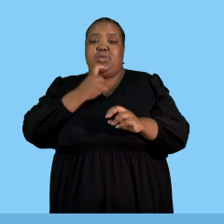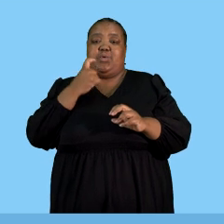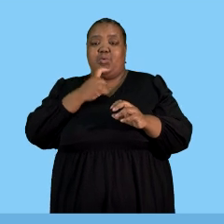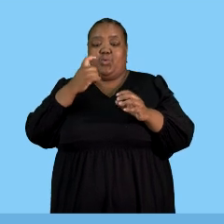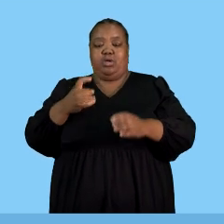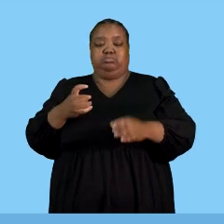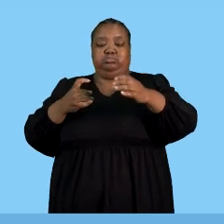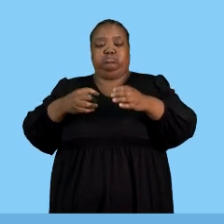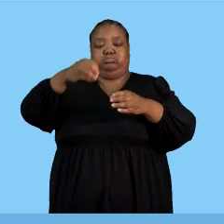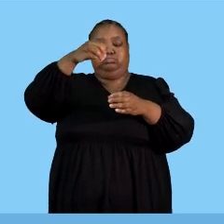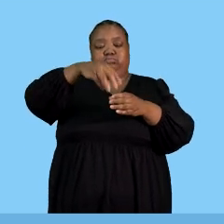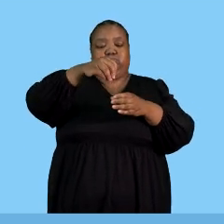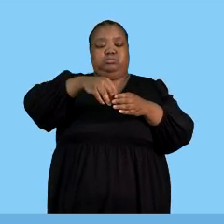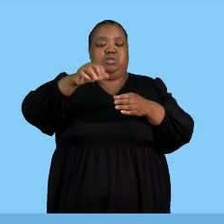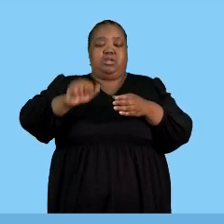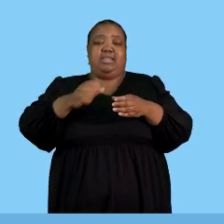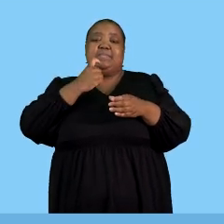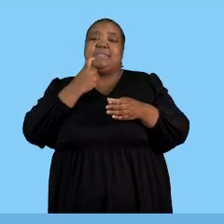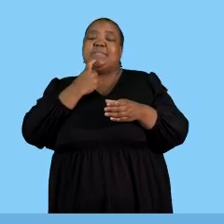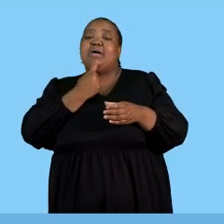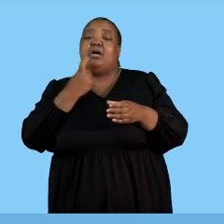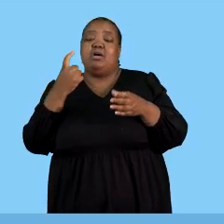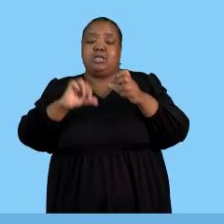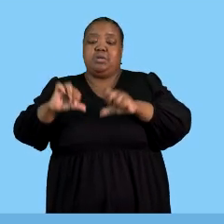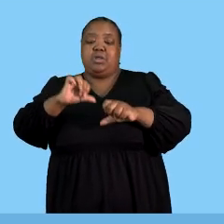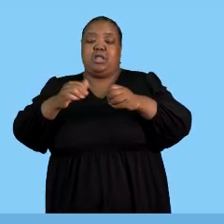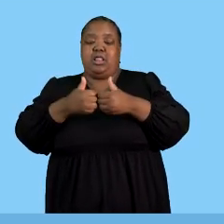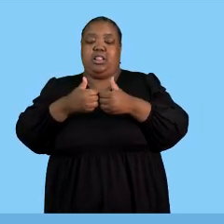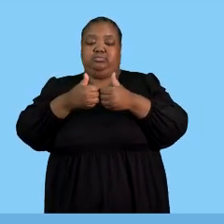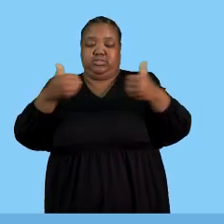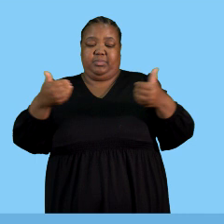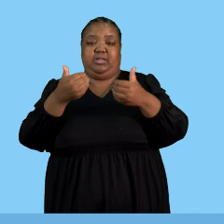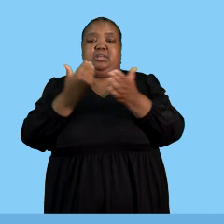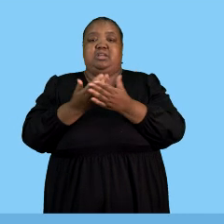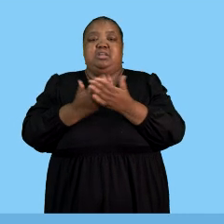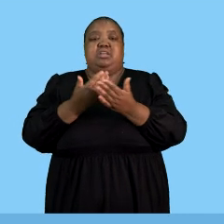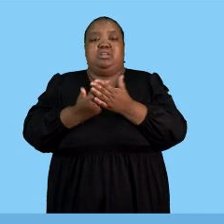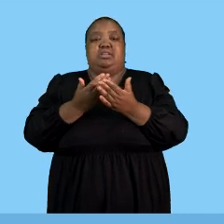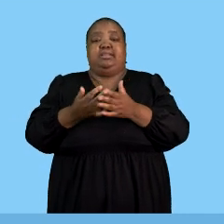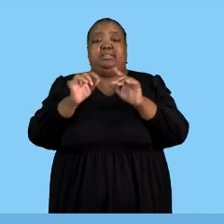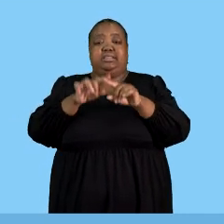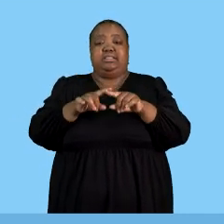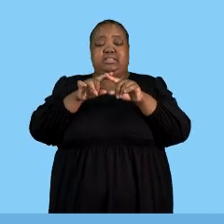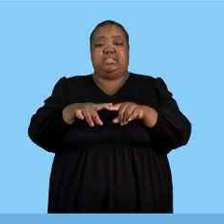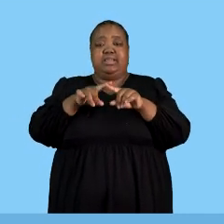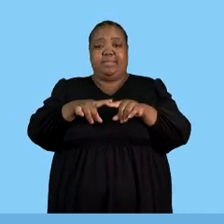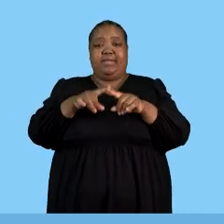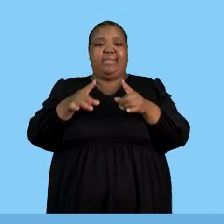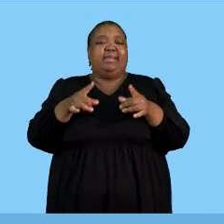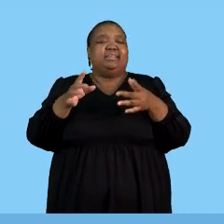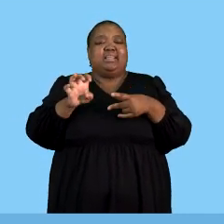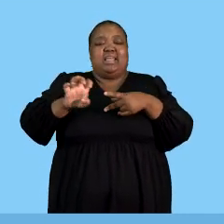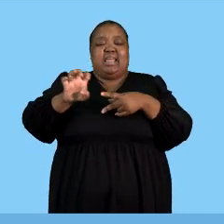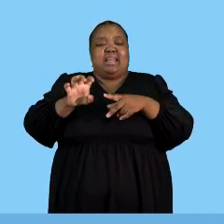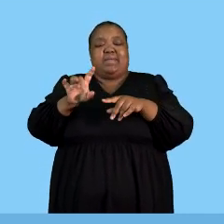the same container, we can say. However, they are not chemically bonded. They can be easily separated by,